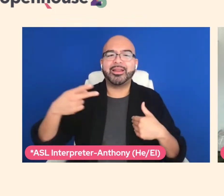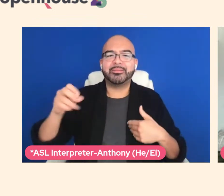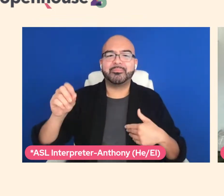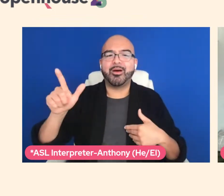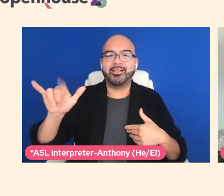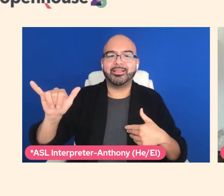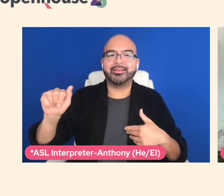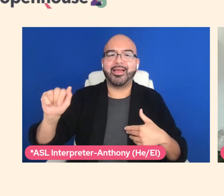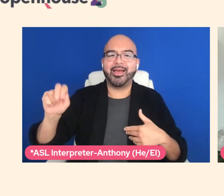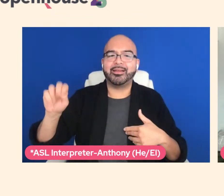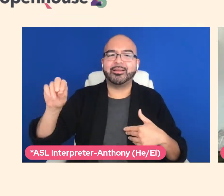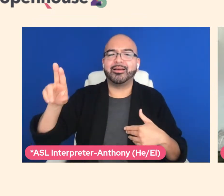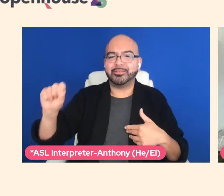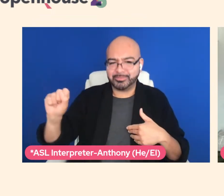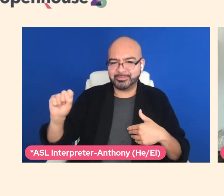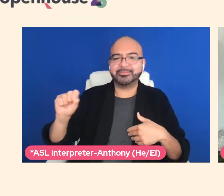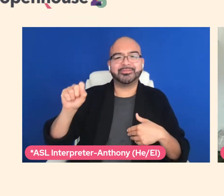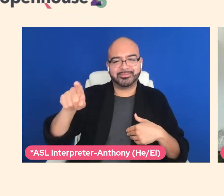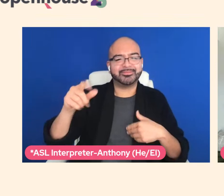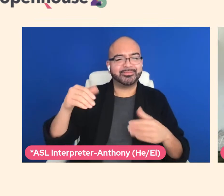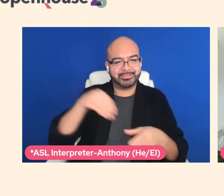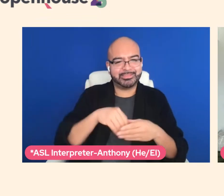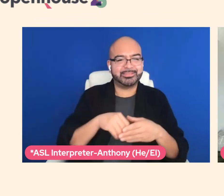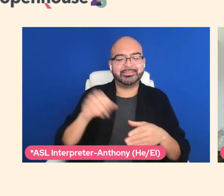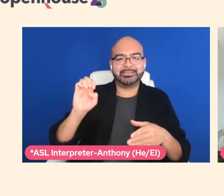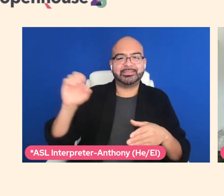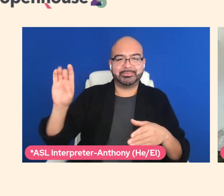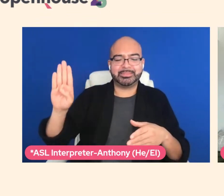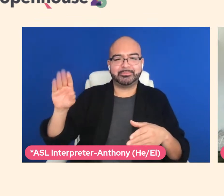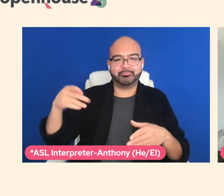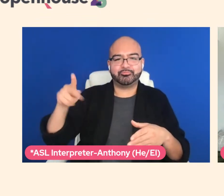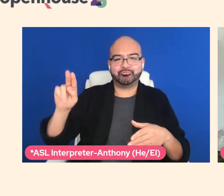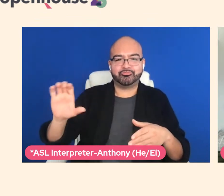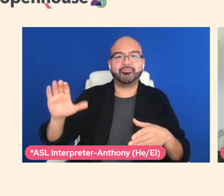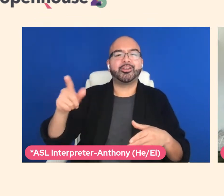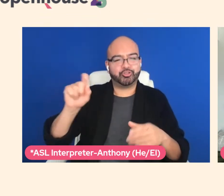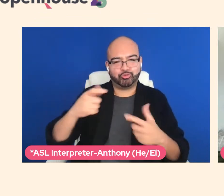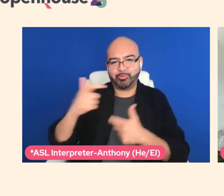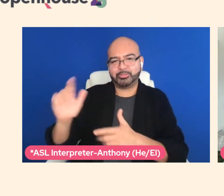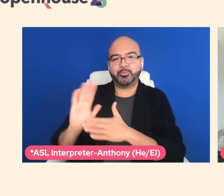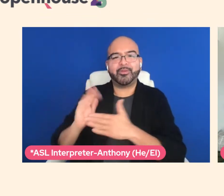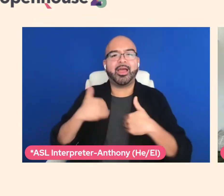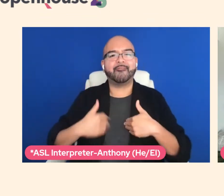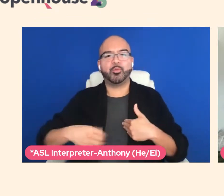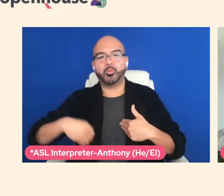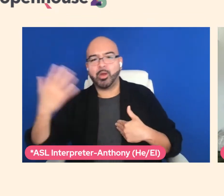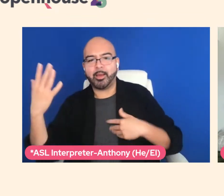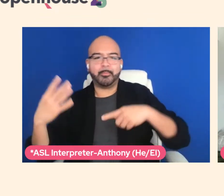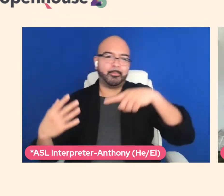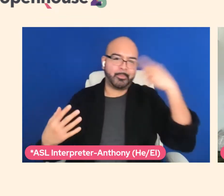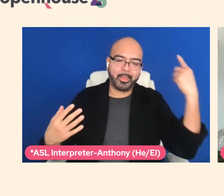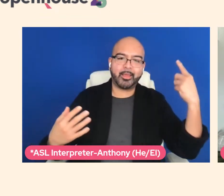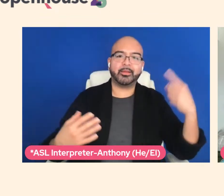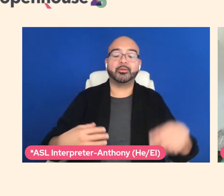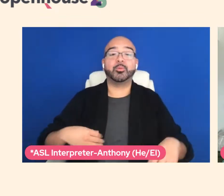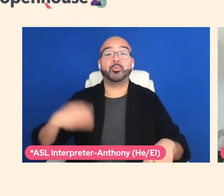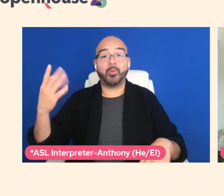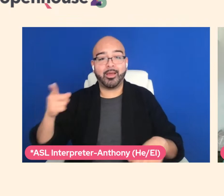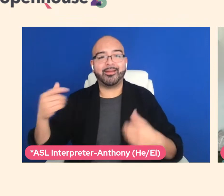should probably watch the movie. There's a white version and a black version. The black version has Keisha Knight Pullum in it. So,